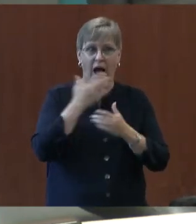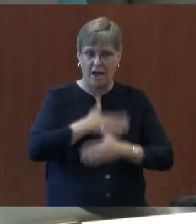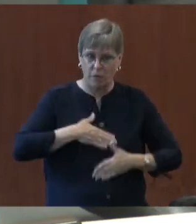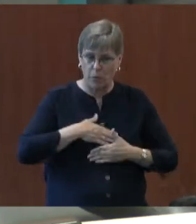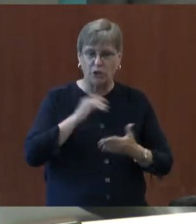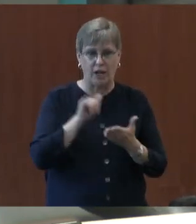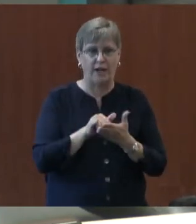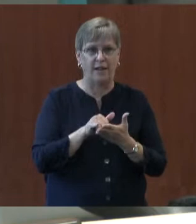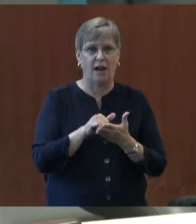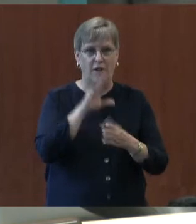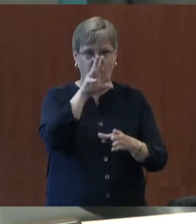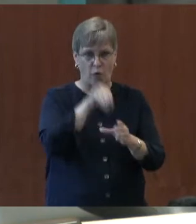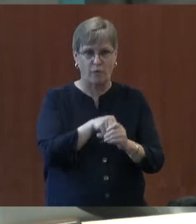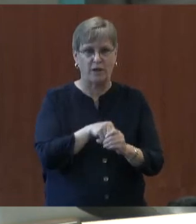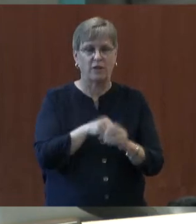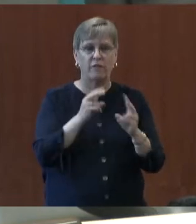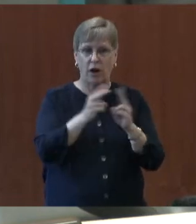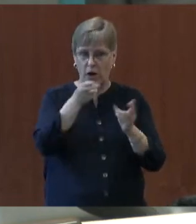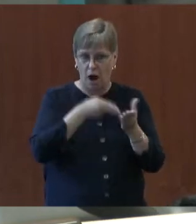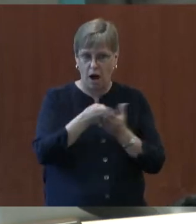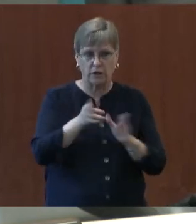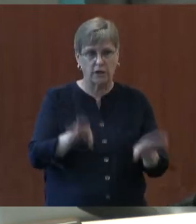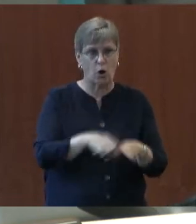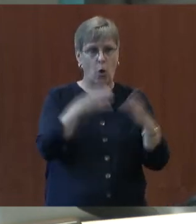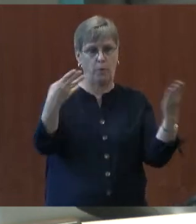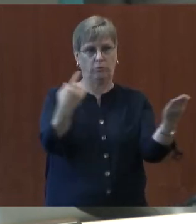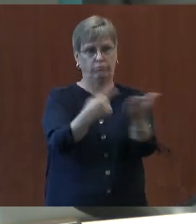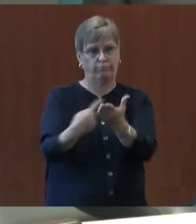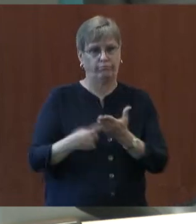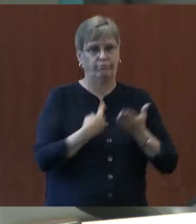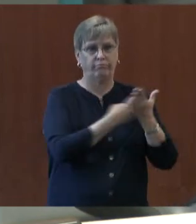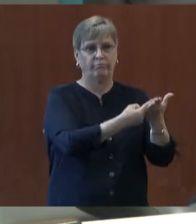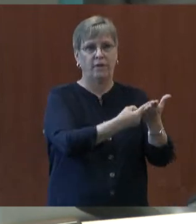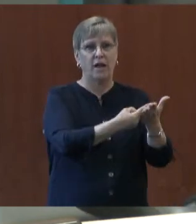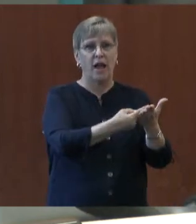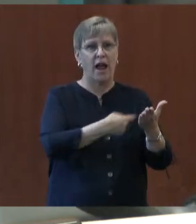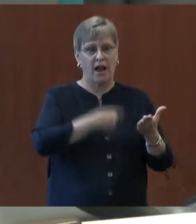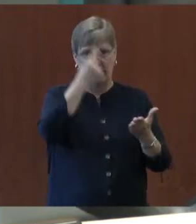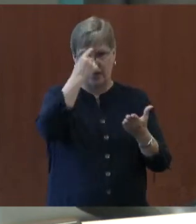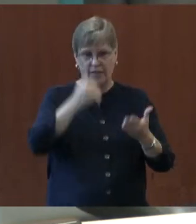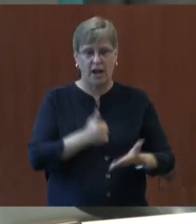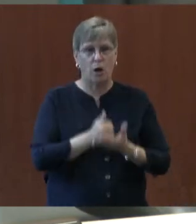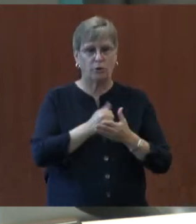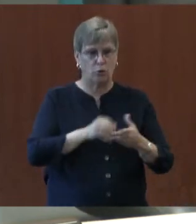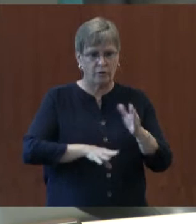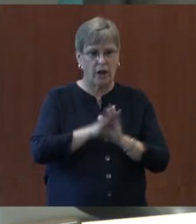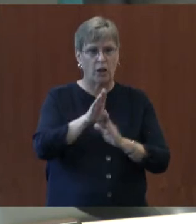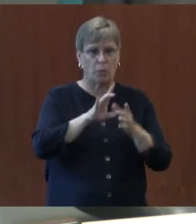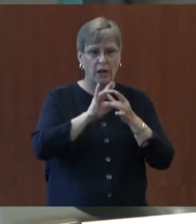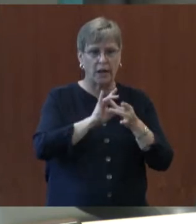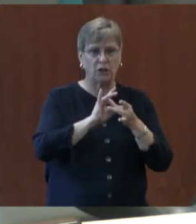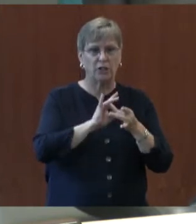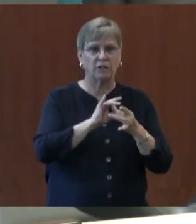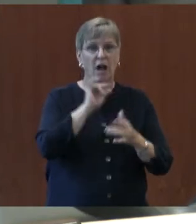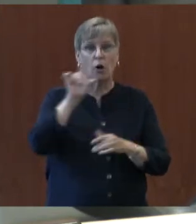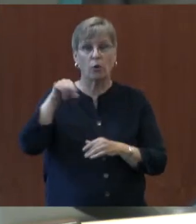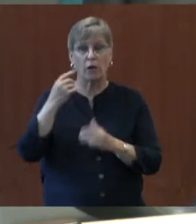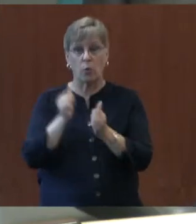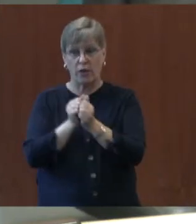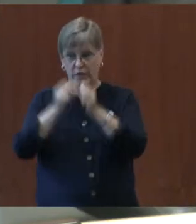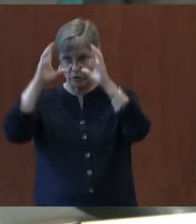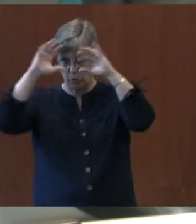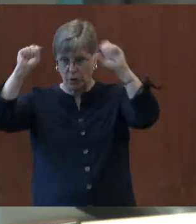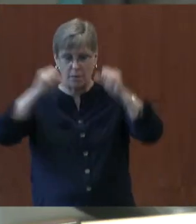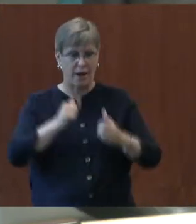that. Very upfront discussions, and I think that helps from a board relationship standpoint with the superintendent, but it helps the